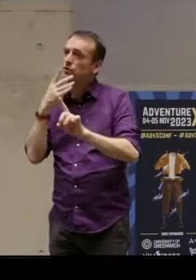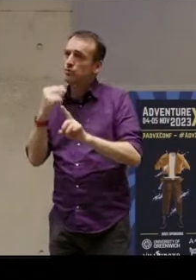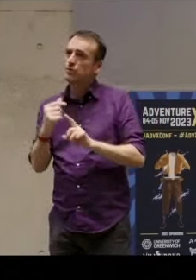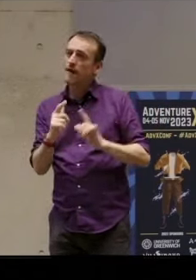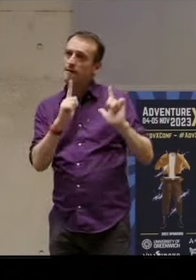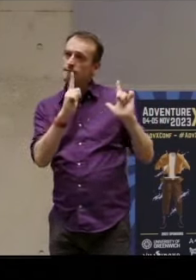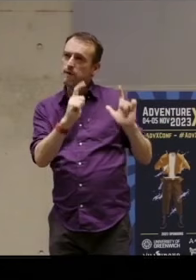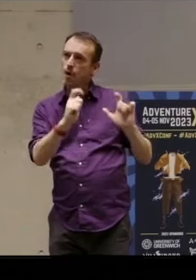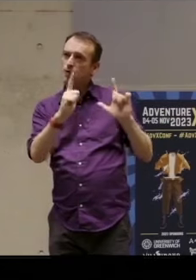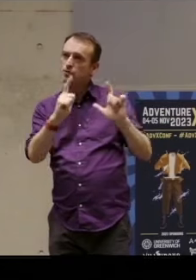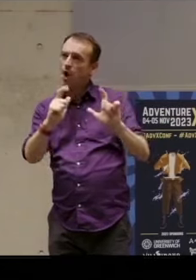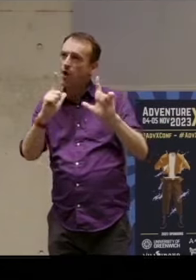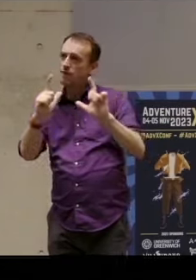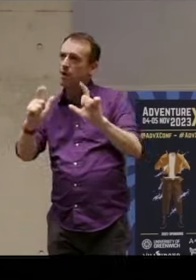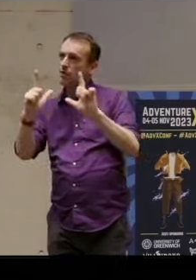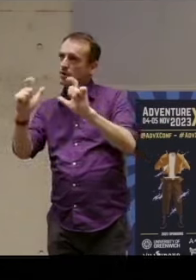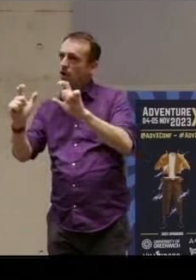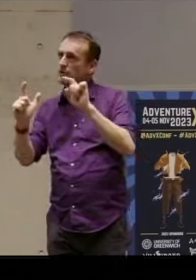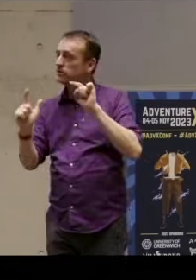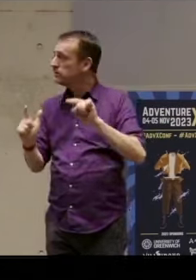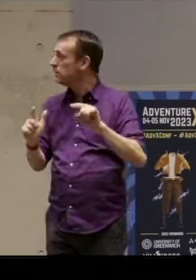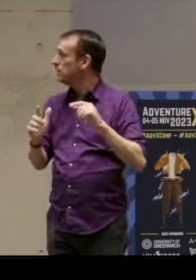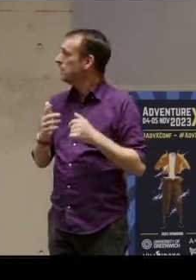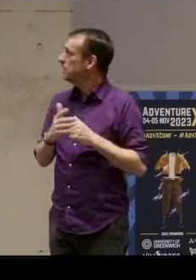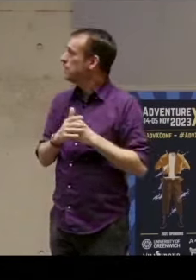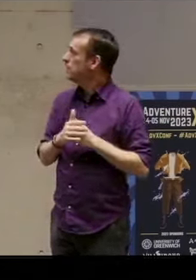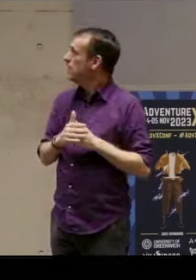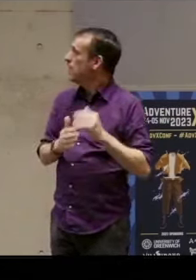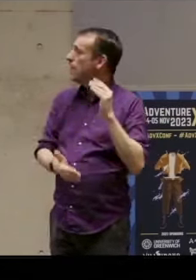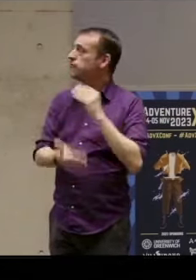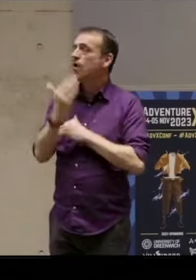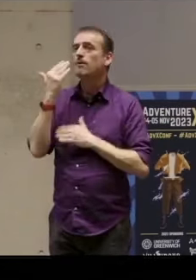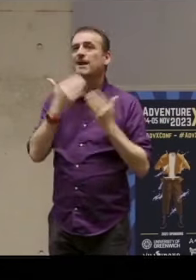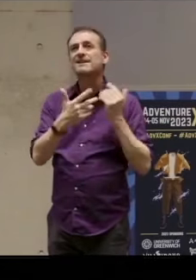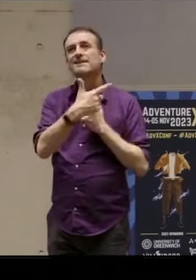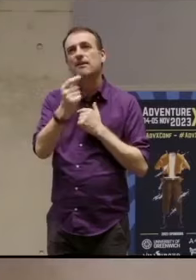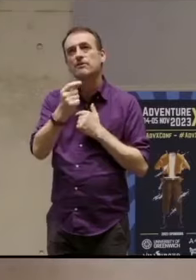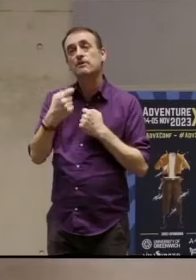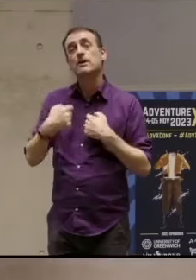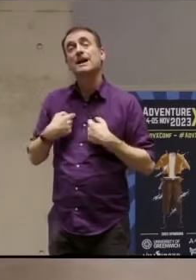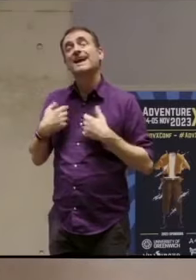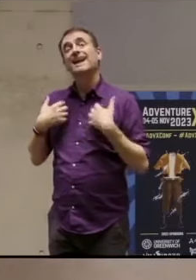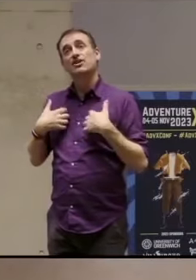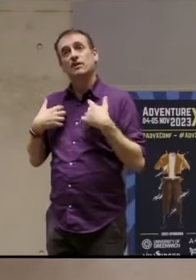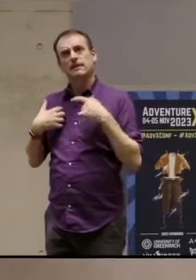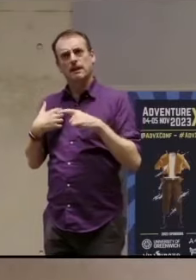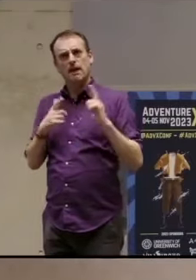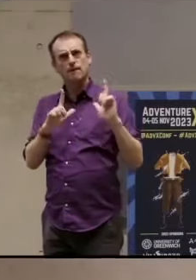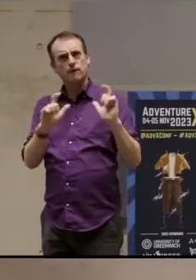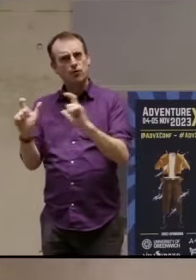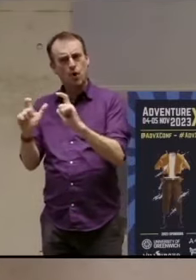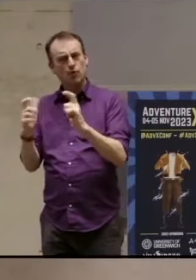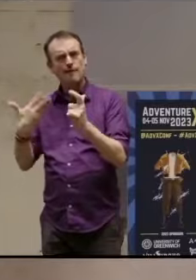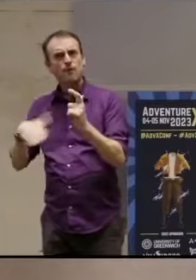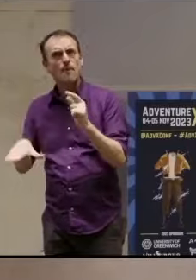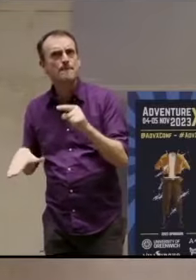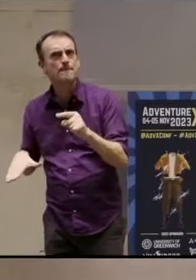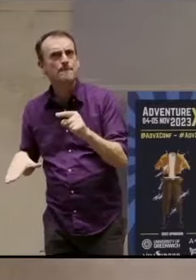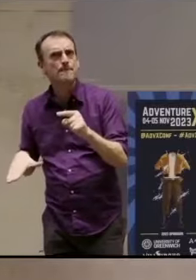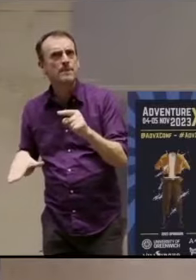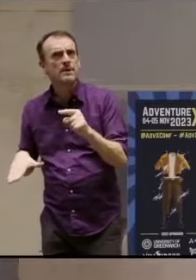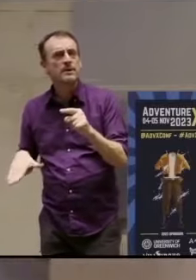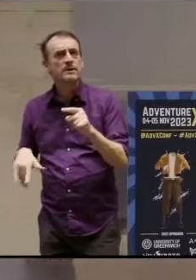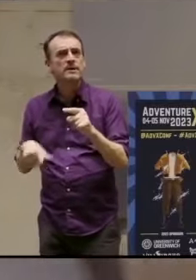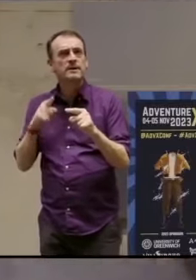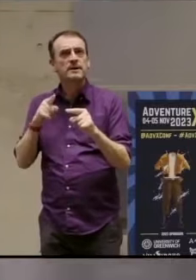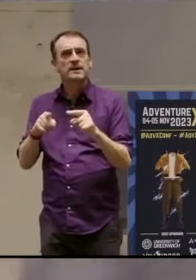this time in a horror setting. What made it particularly interesting for us was the photographs used in the game, which draw